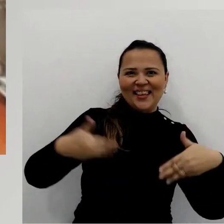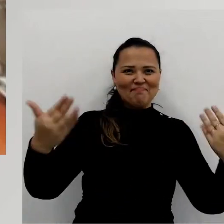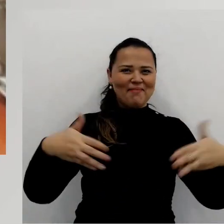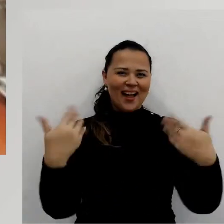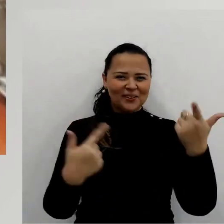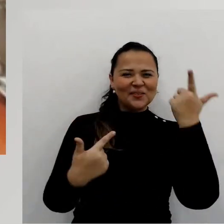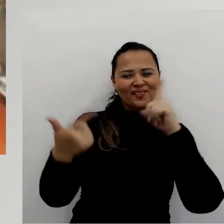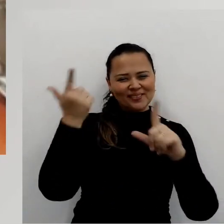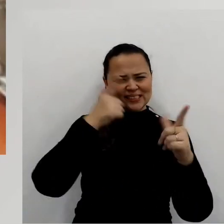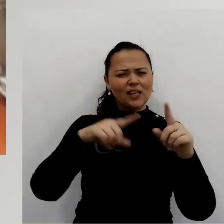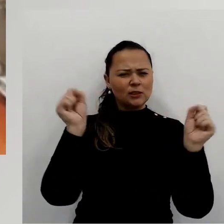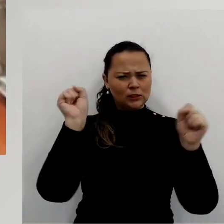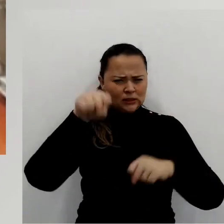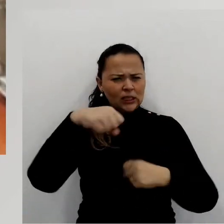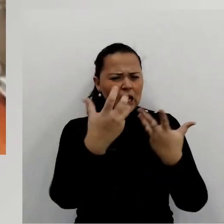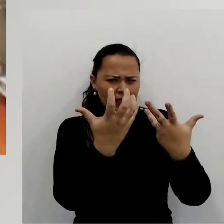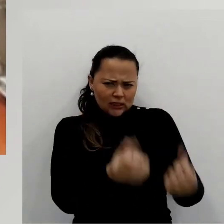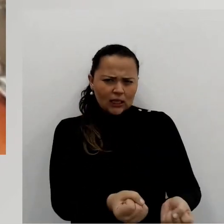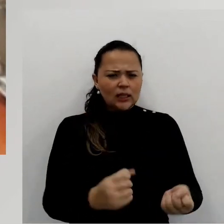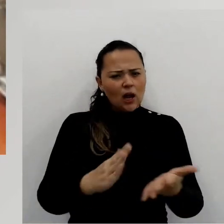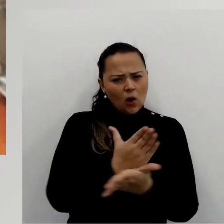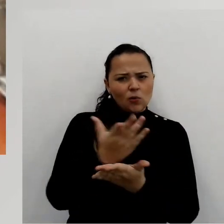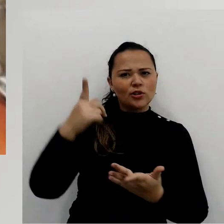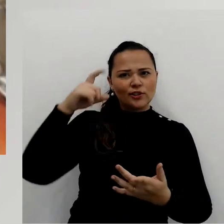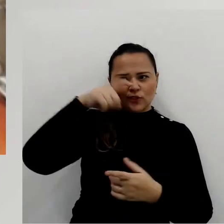challenges. And